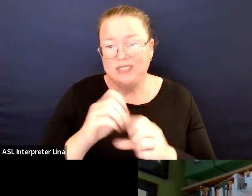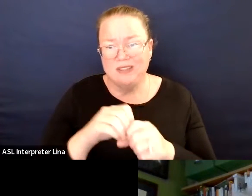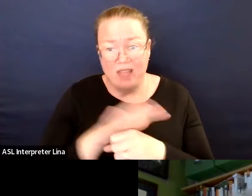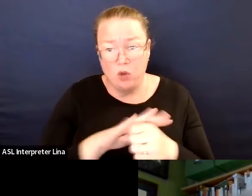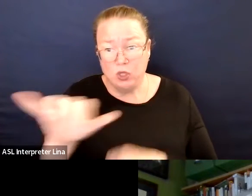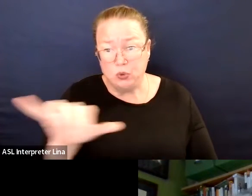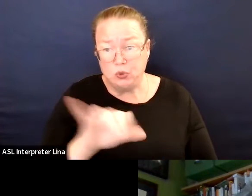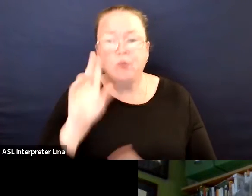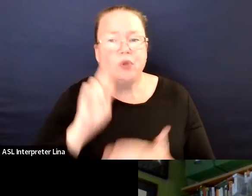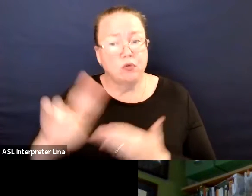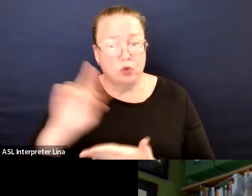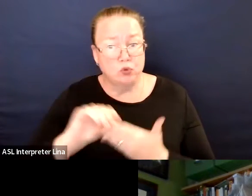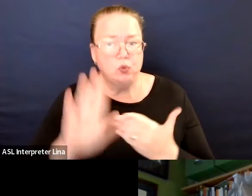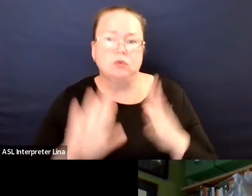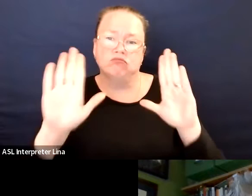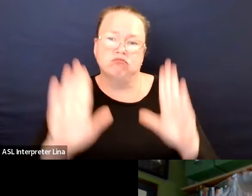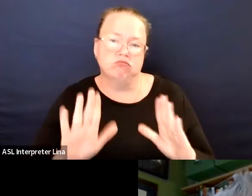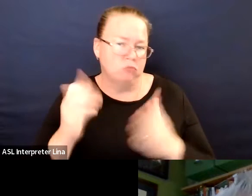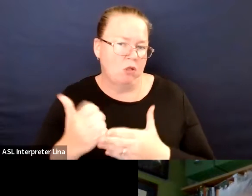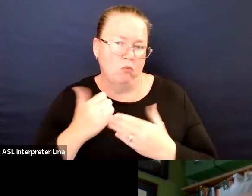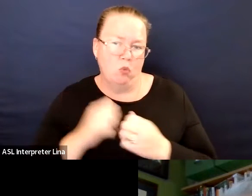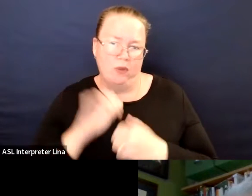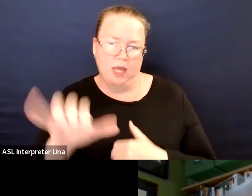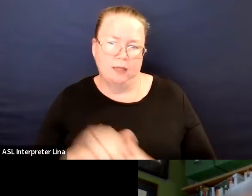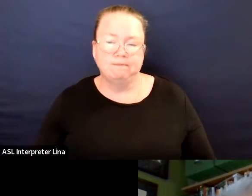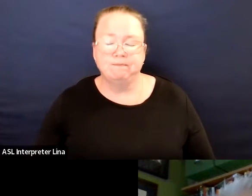the university students were wonderful with that.